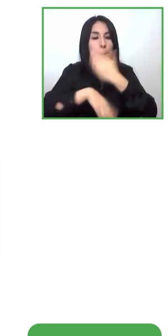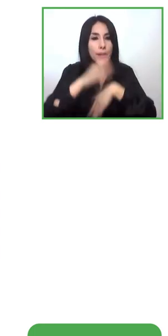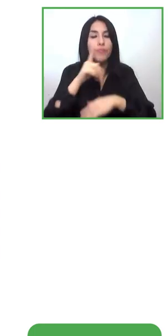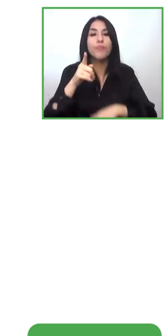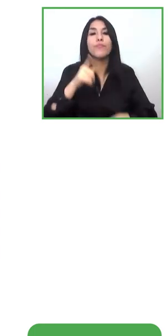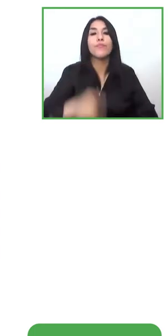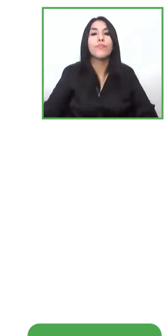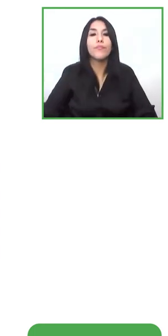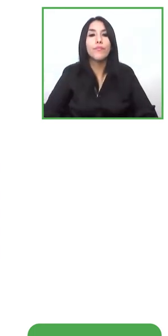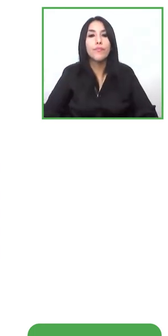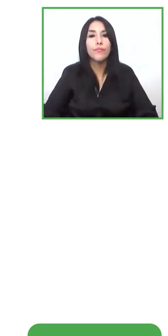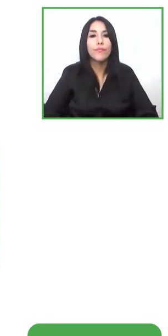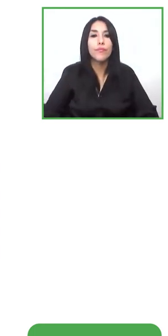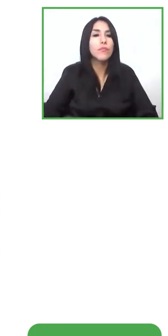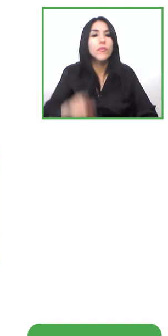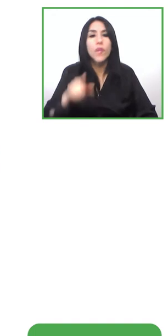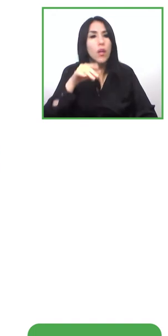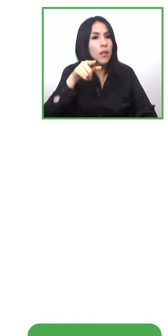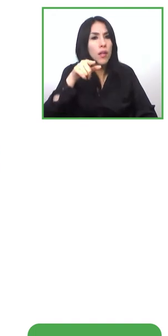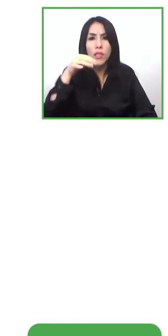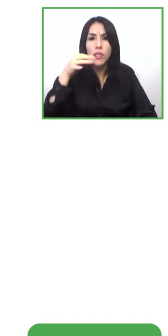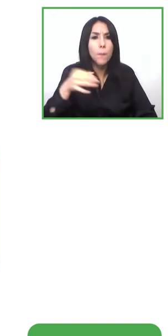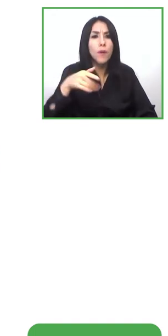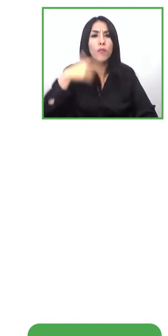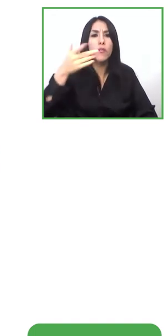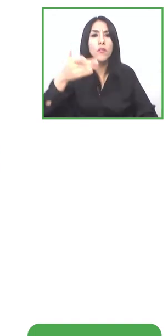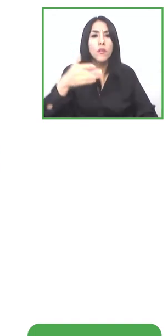and we're always